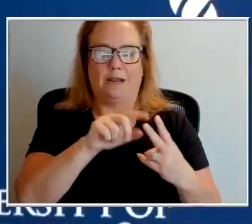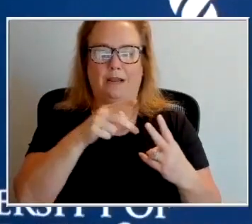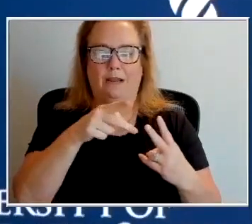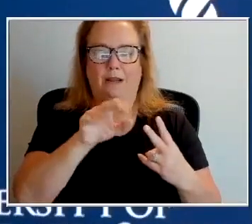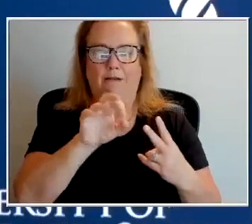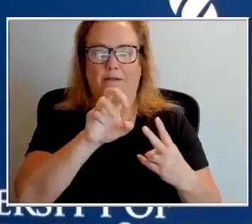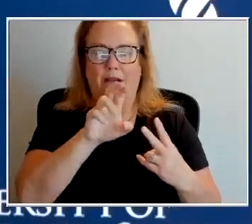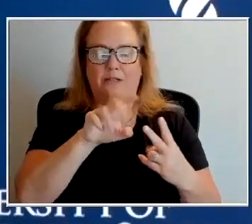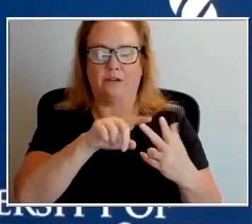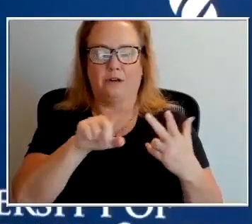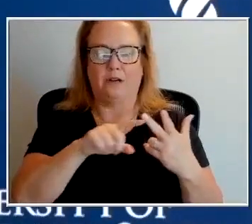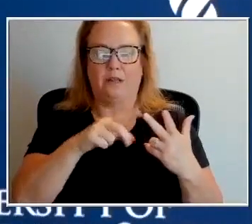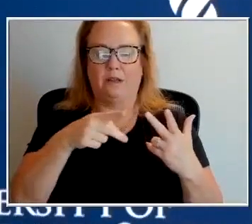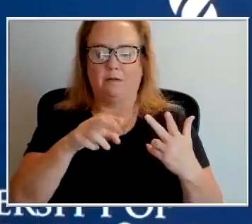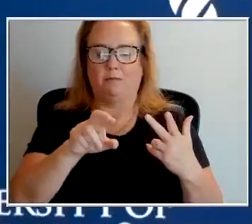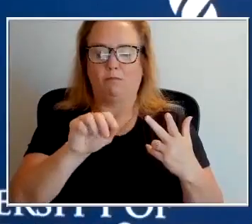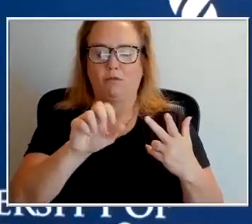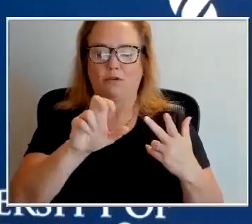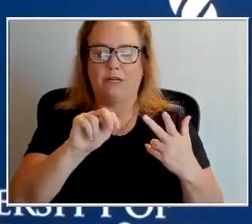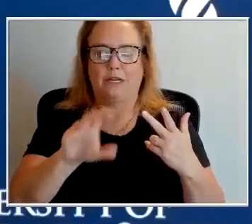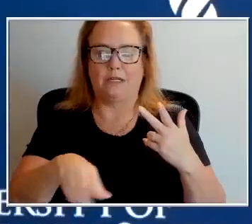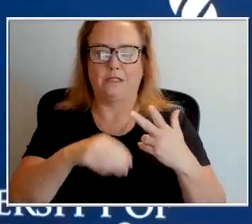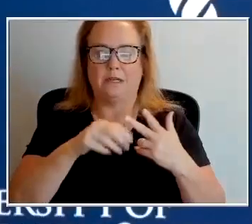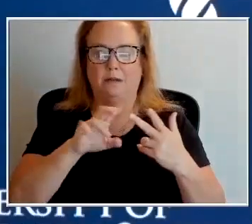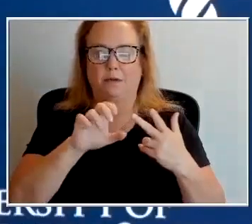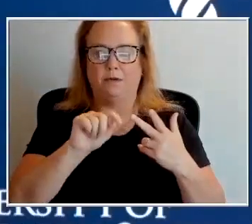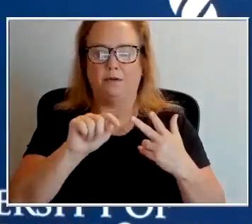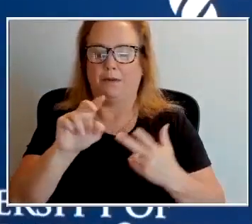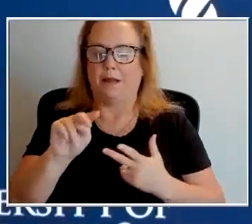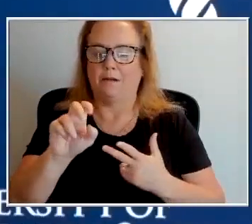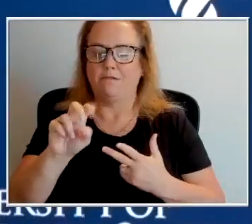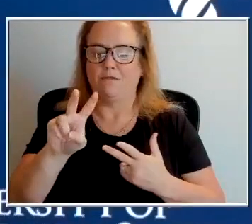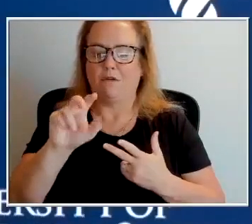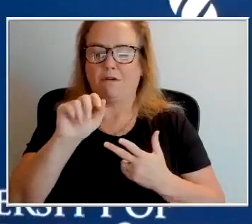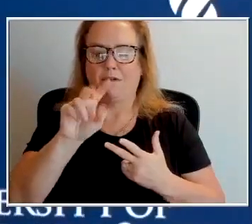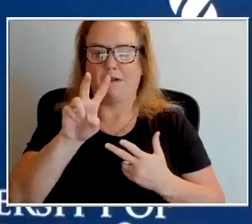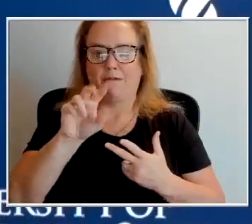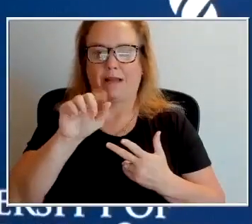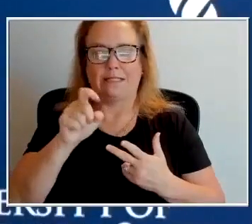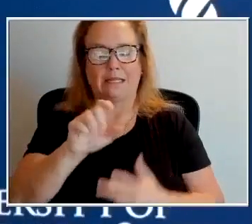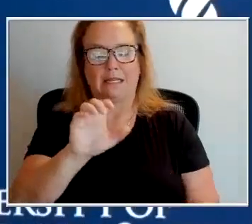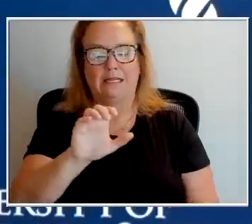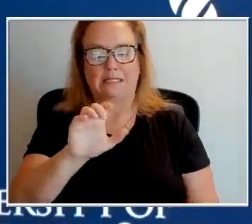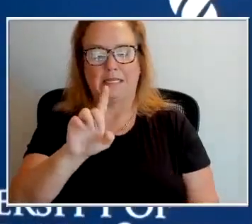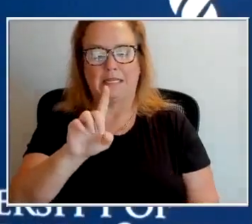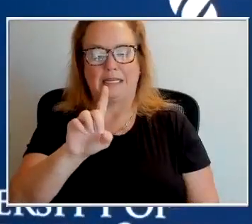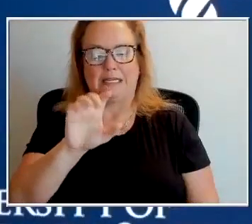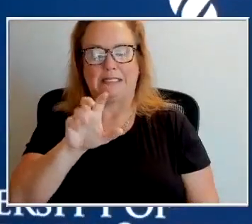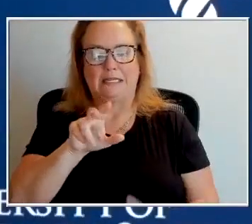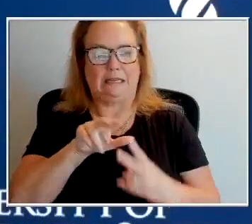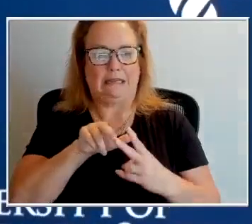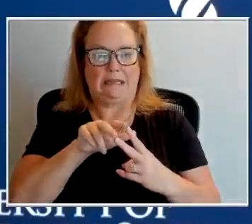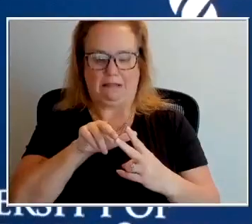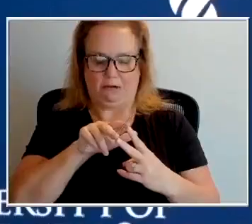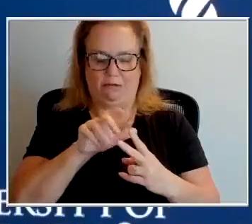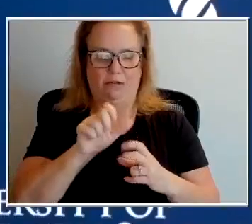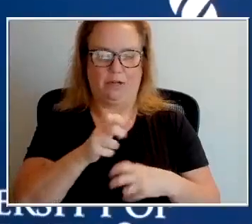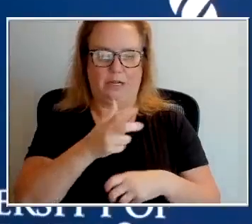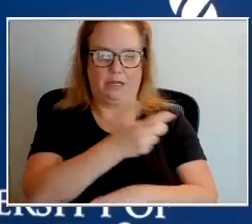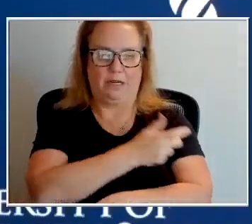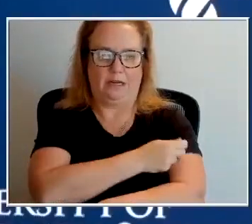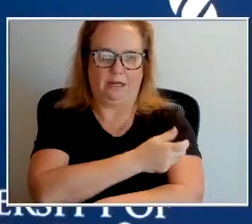protein subunit vaccine, which is produced by Novavax. CDC recommends either of them that you can get. That's going to be